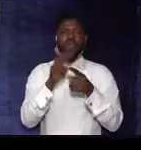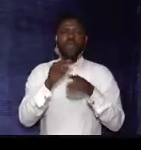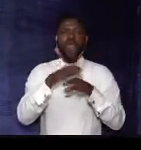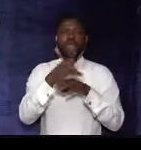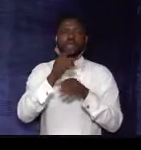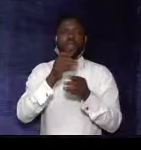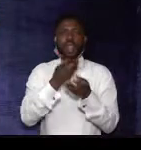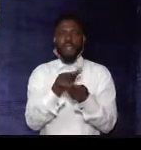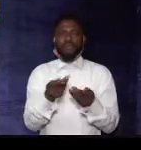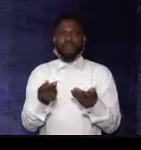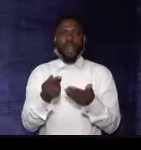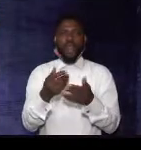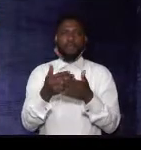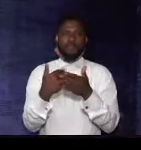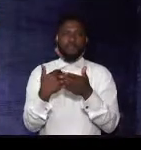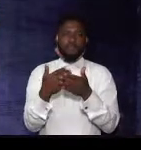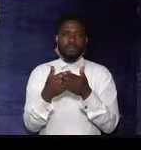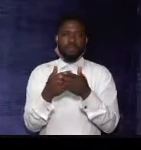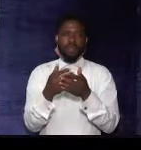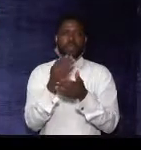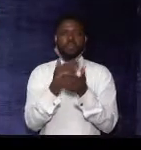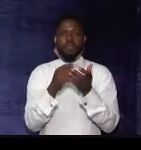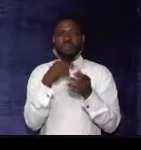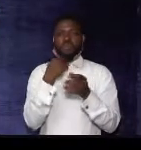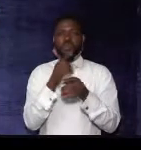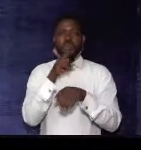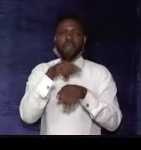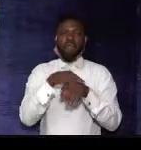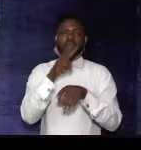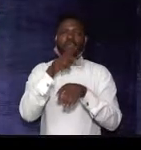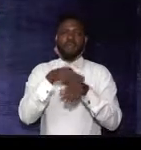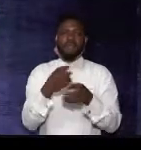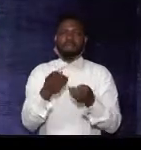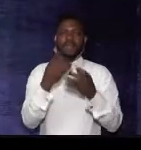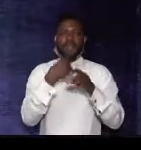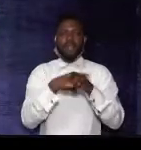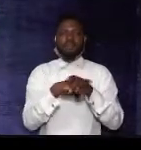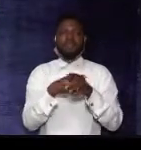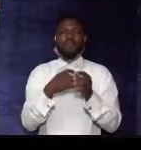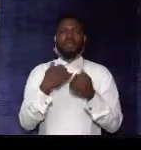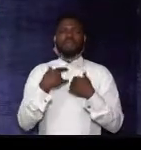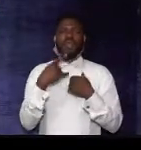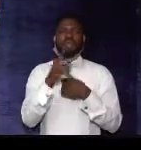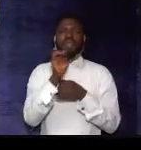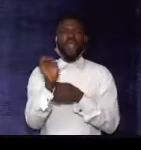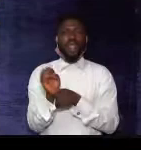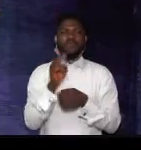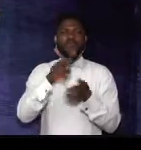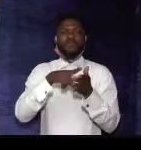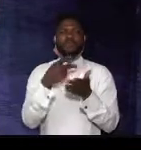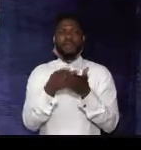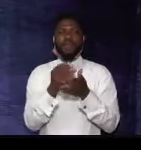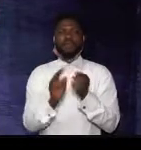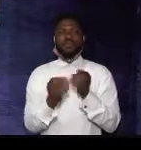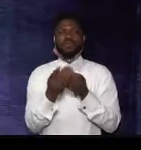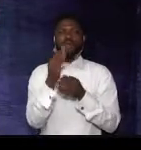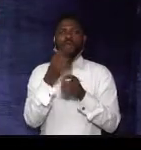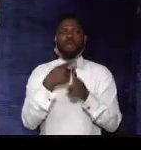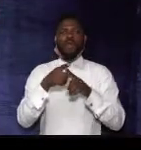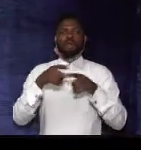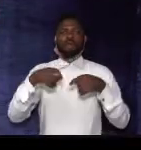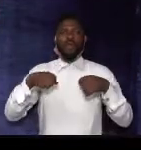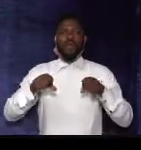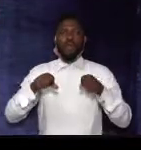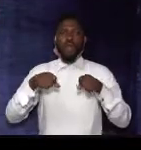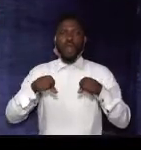staircase or on the floor before? Some are saying one time, two times, many times. Good. Have you ever fallen off